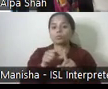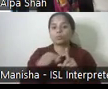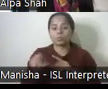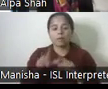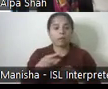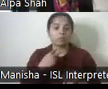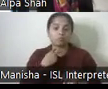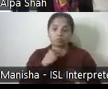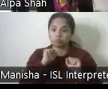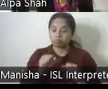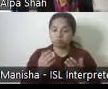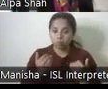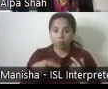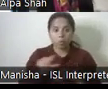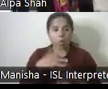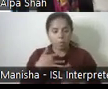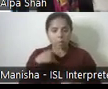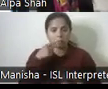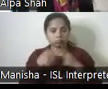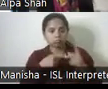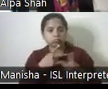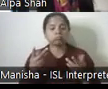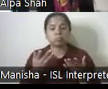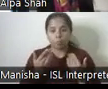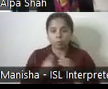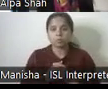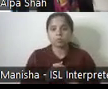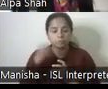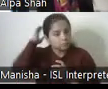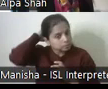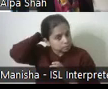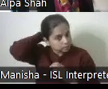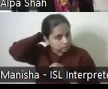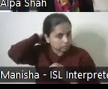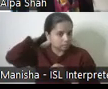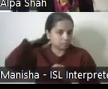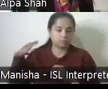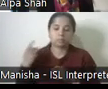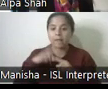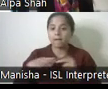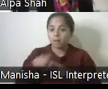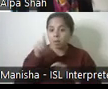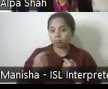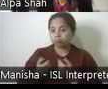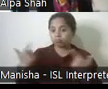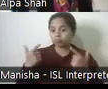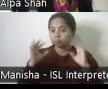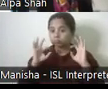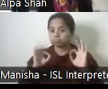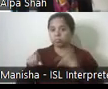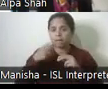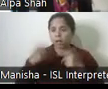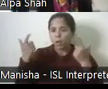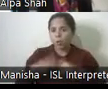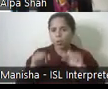risk ostracization. And by the same token, if a wealthy person loses their wealth, they don't necessarily lose